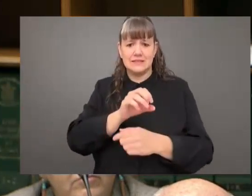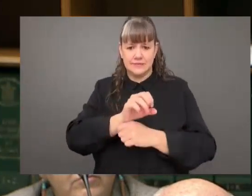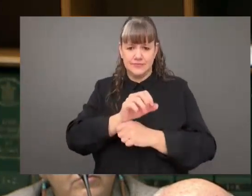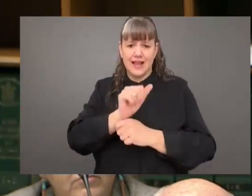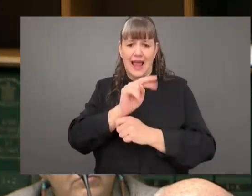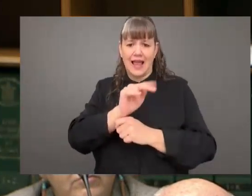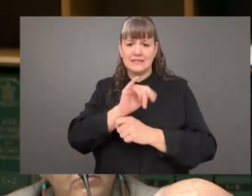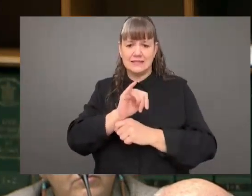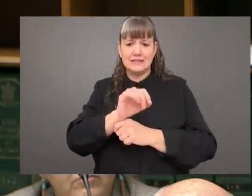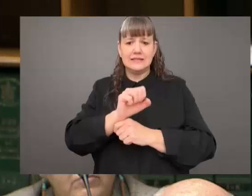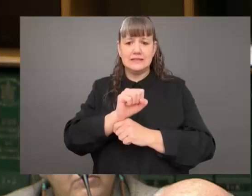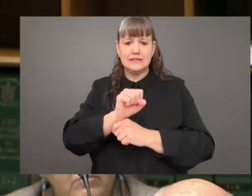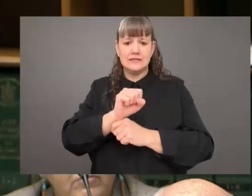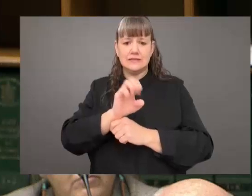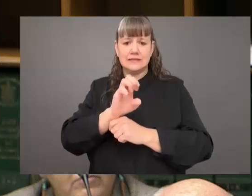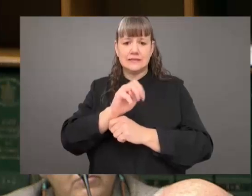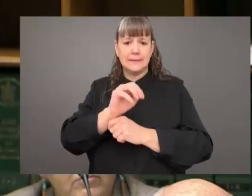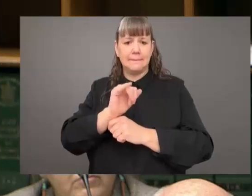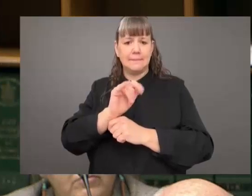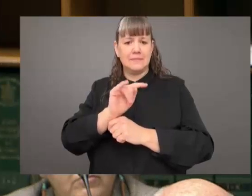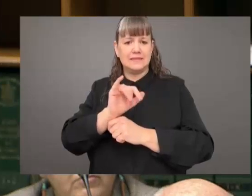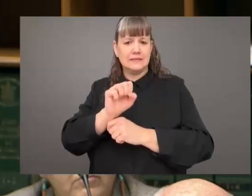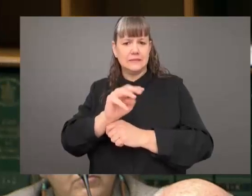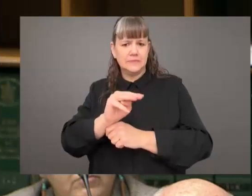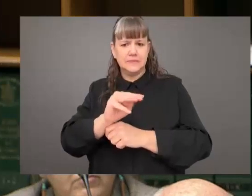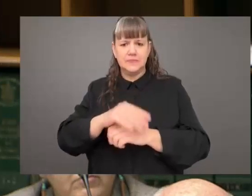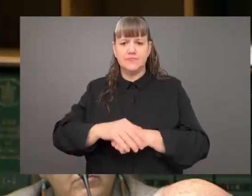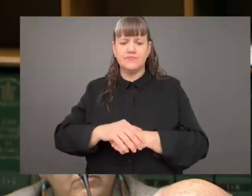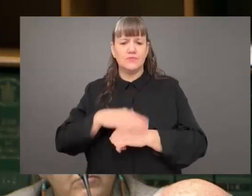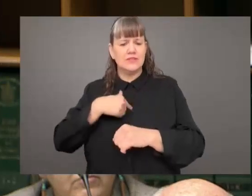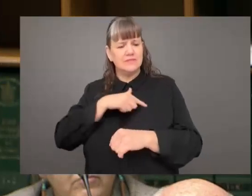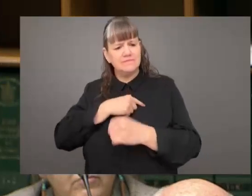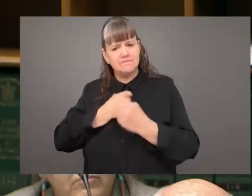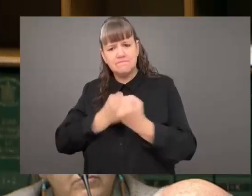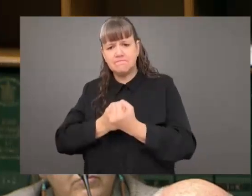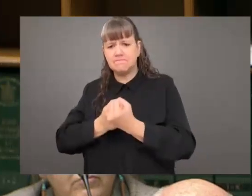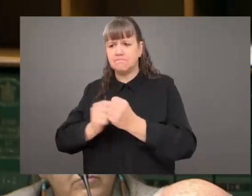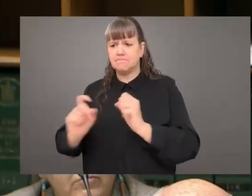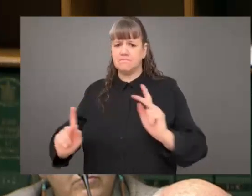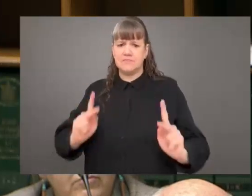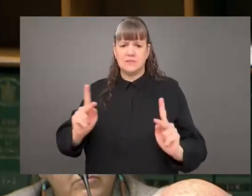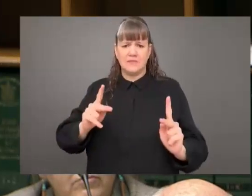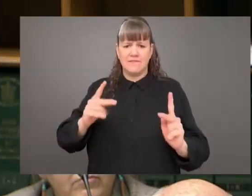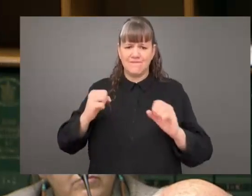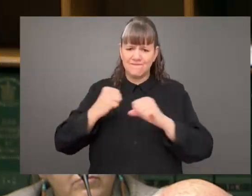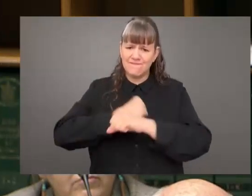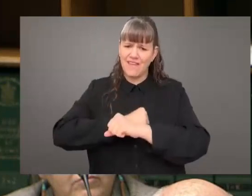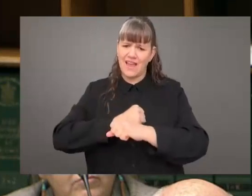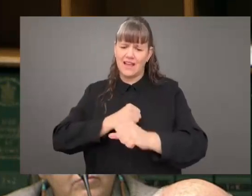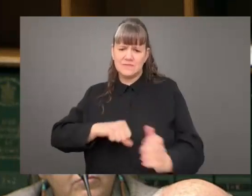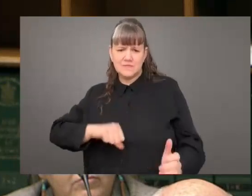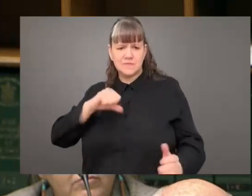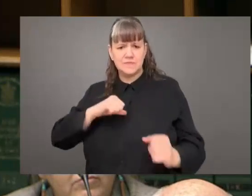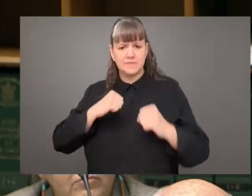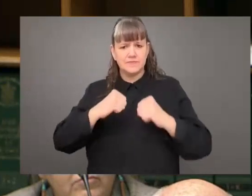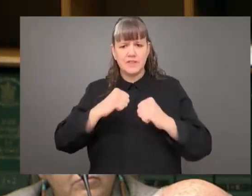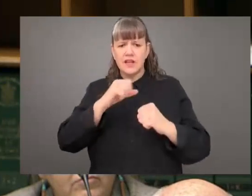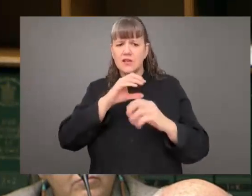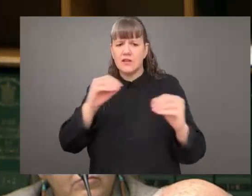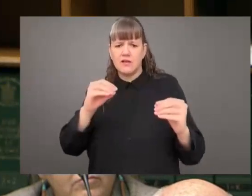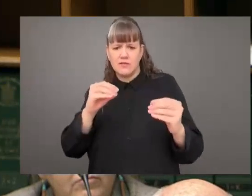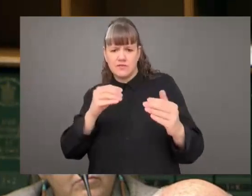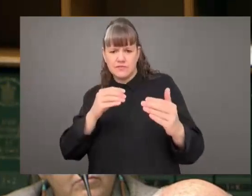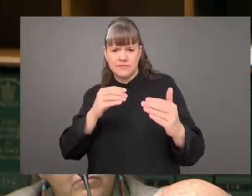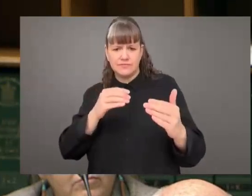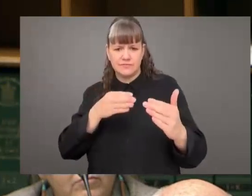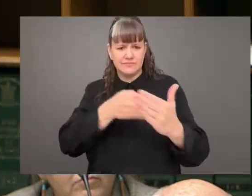against anti-Semitism. I'll continue to do everything I can as Attorney General to make sure our systems are tooled up to respond and continue